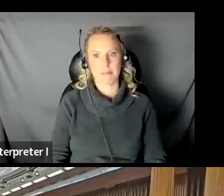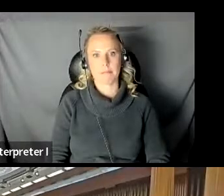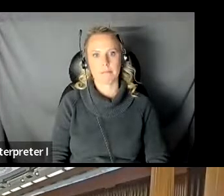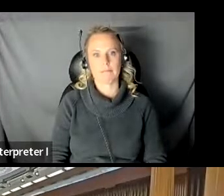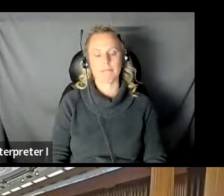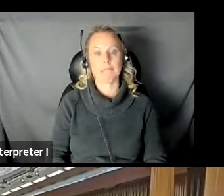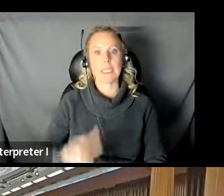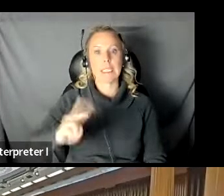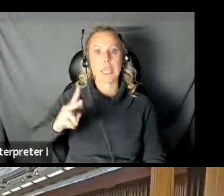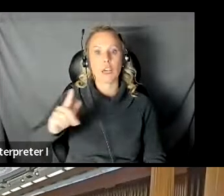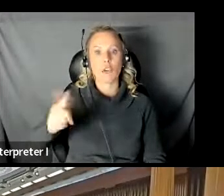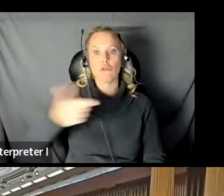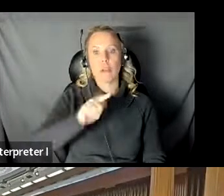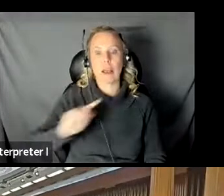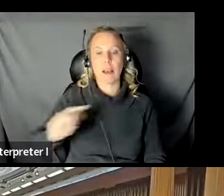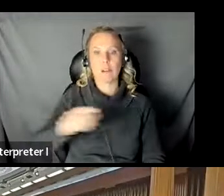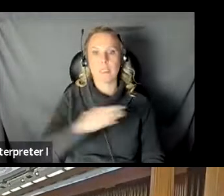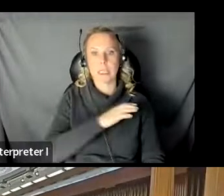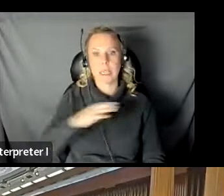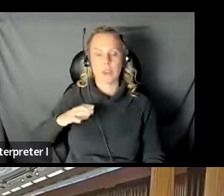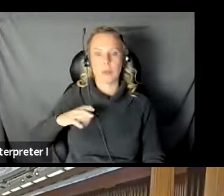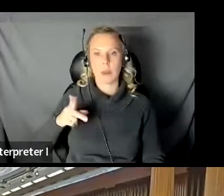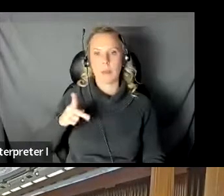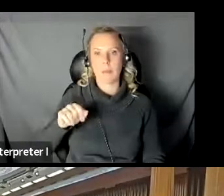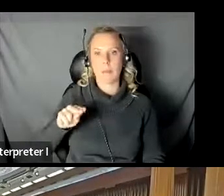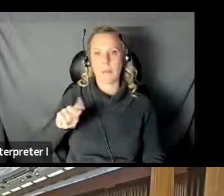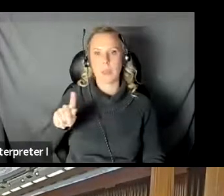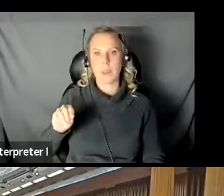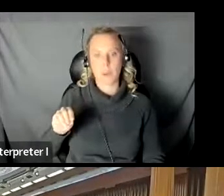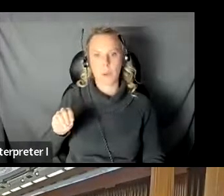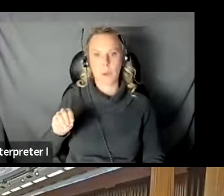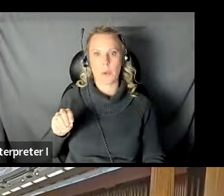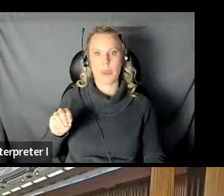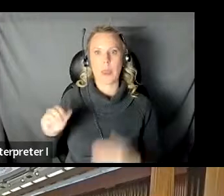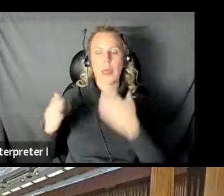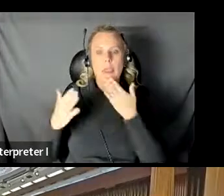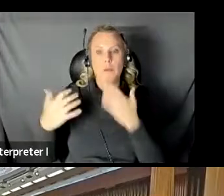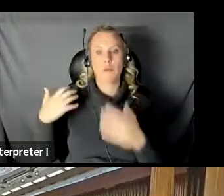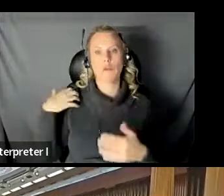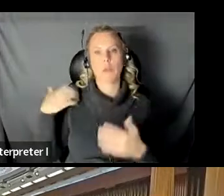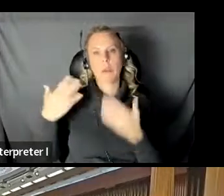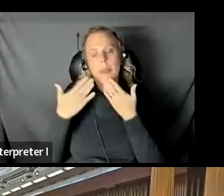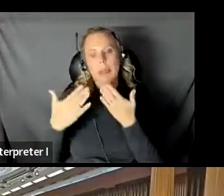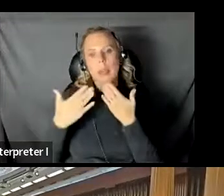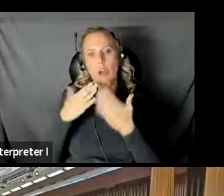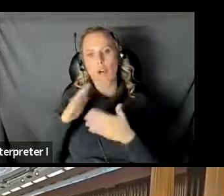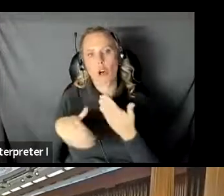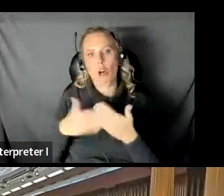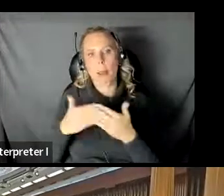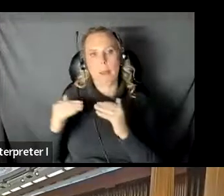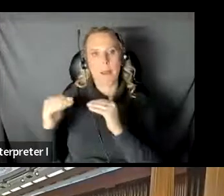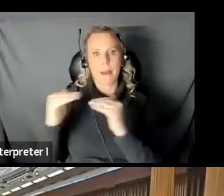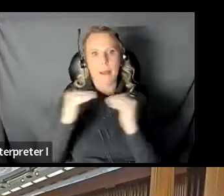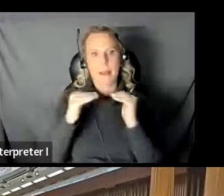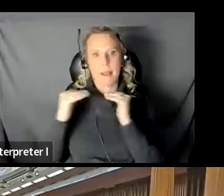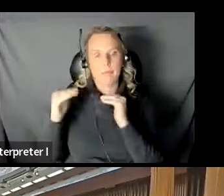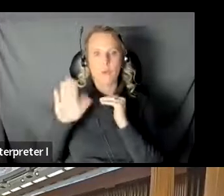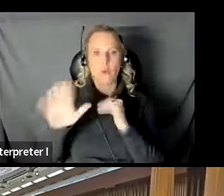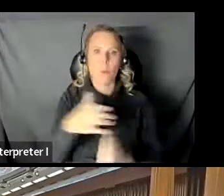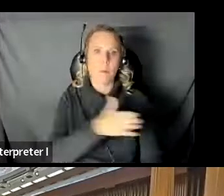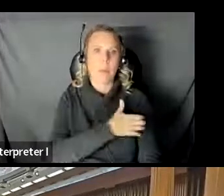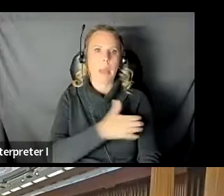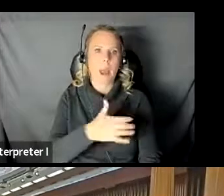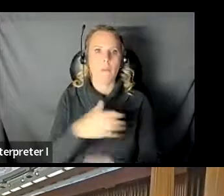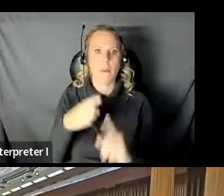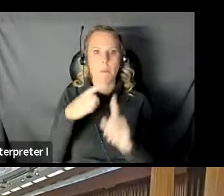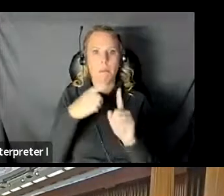Second round, Councilmember Pinto, and then Jay. Thank you, Mr. Chairman. And I want to thank all of my colleagues for your powerful points